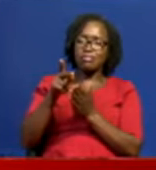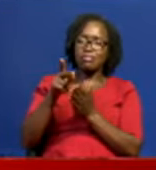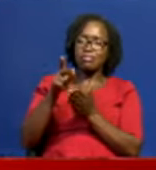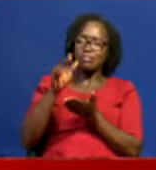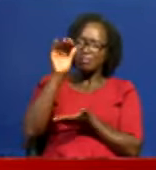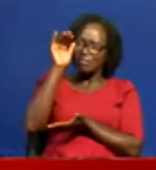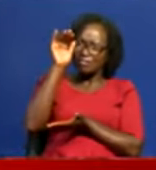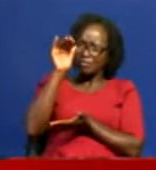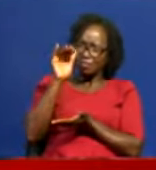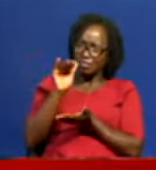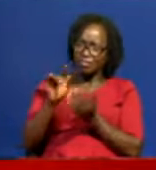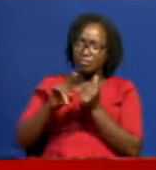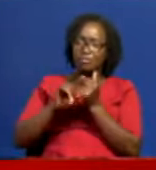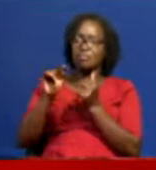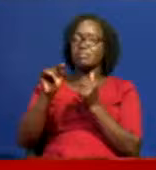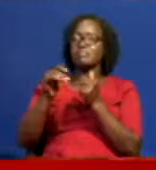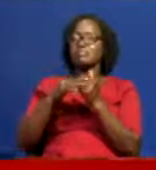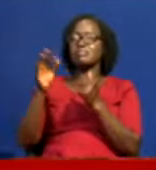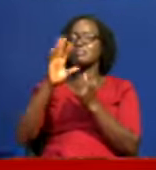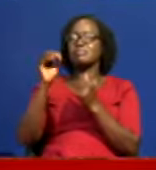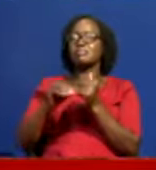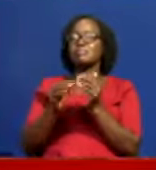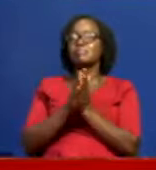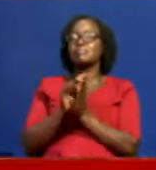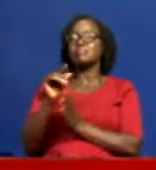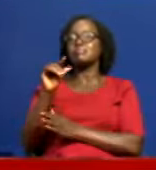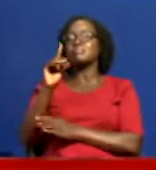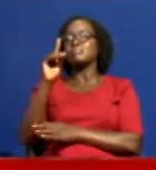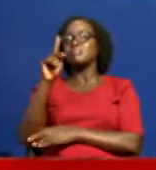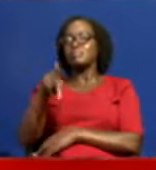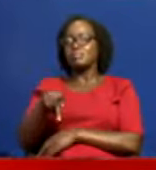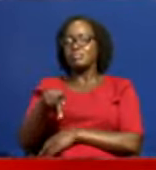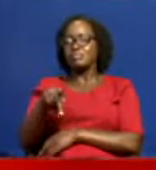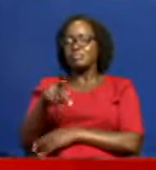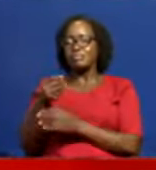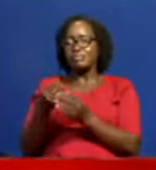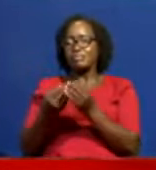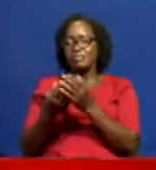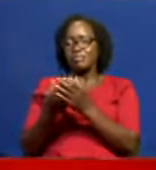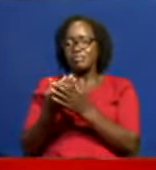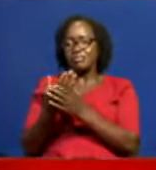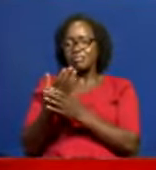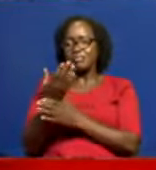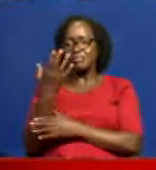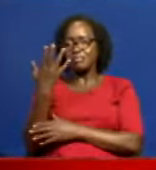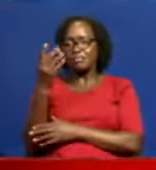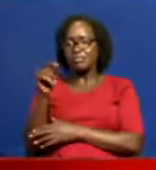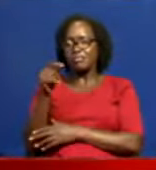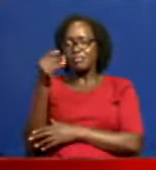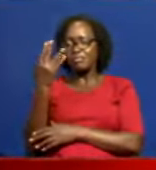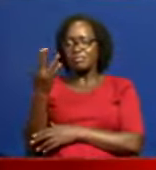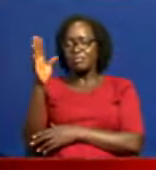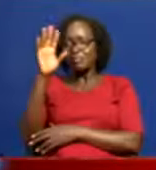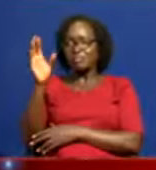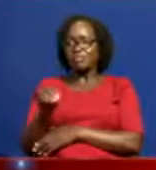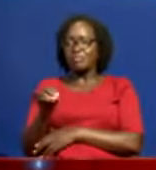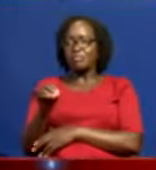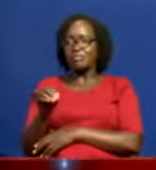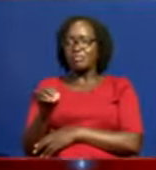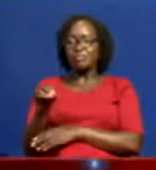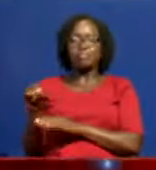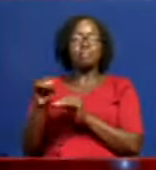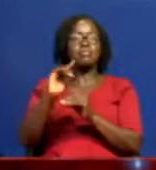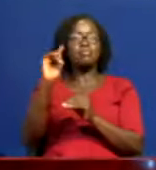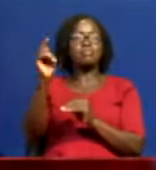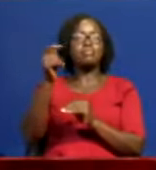to 6.8%, and our GDP is growing at a rate of 5.4%, placing